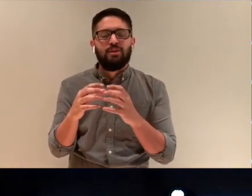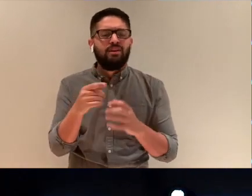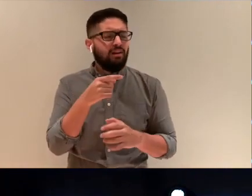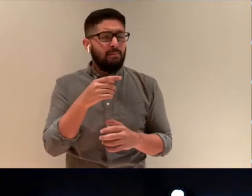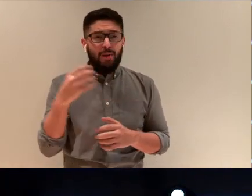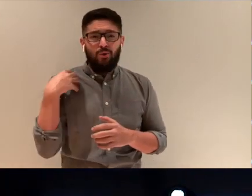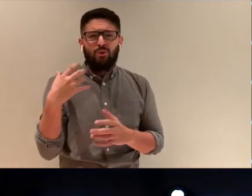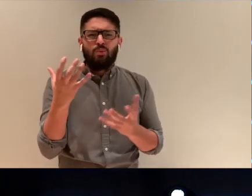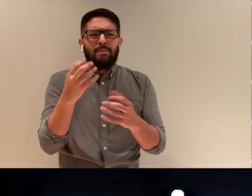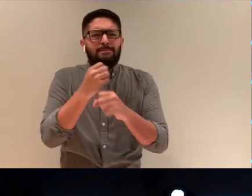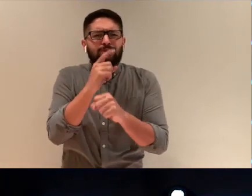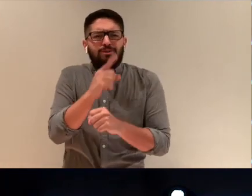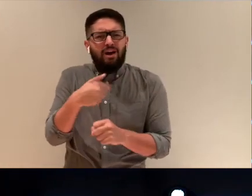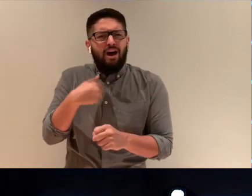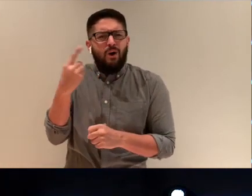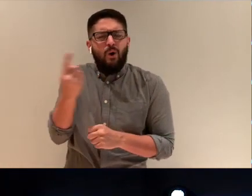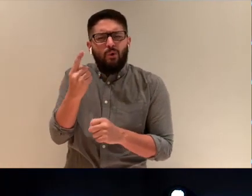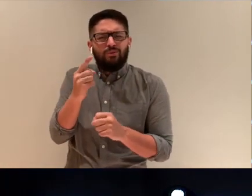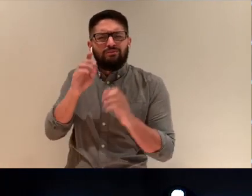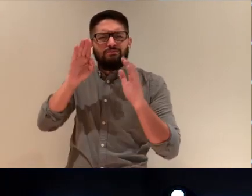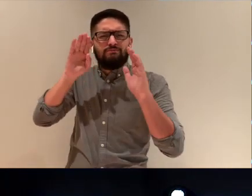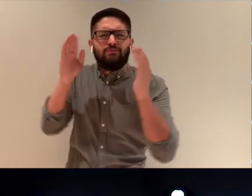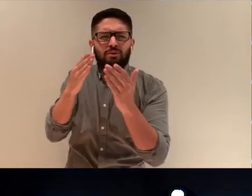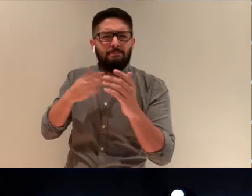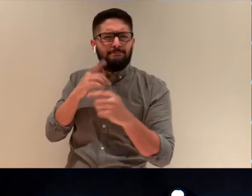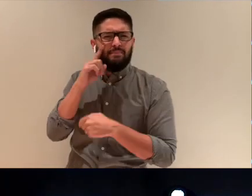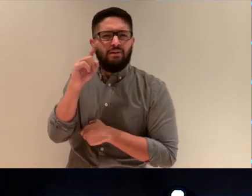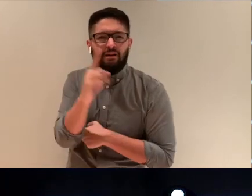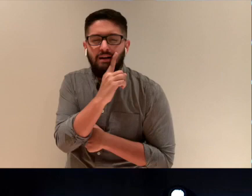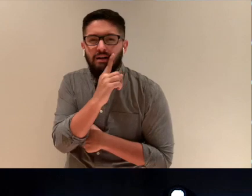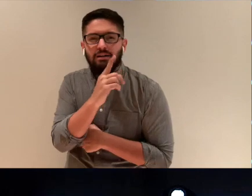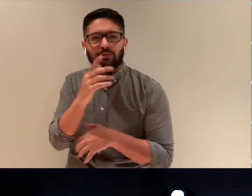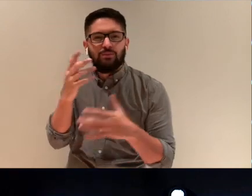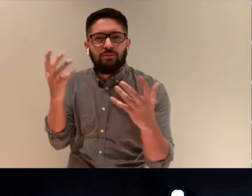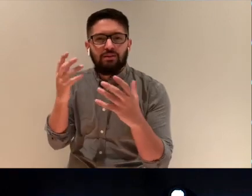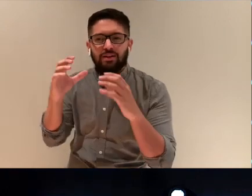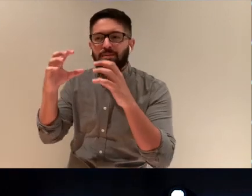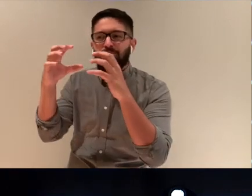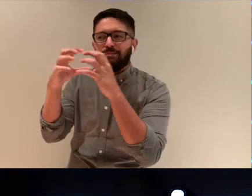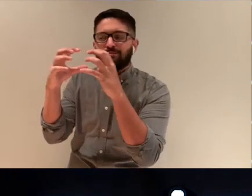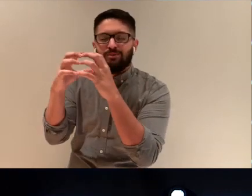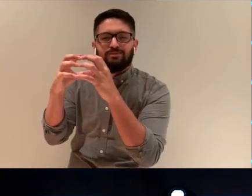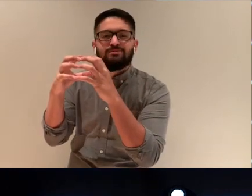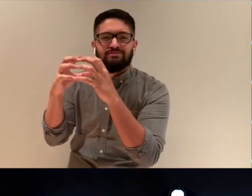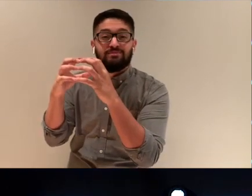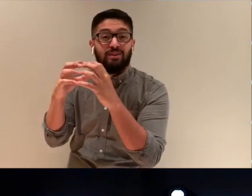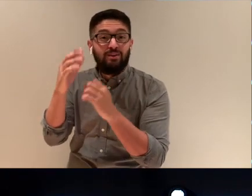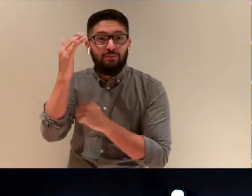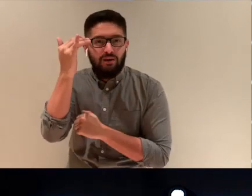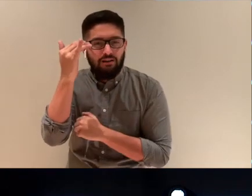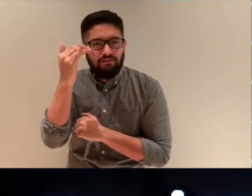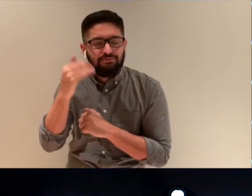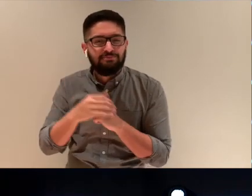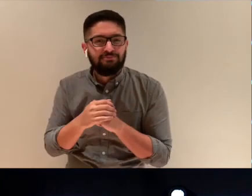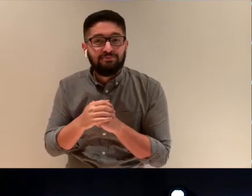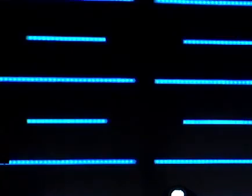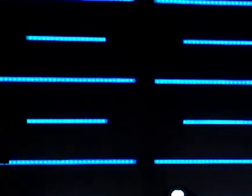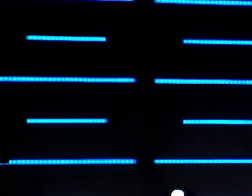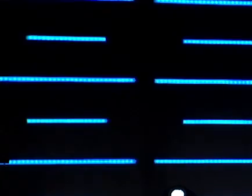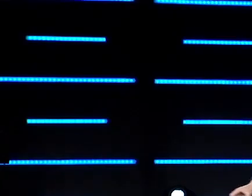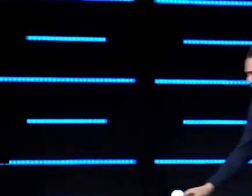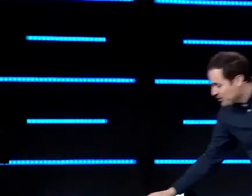baseball. He wanted to be sure that I always kept my eyes focused on the baseball. And here's